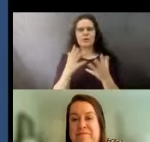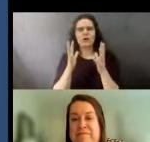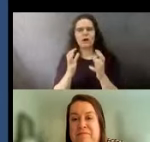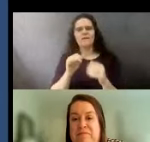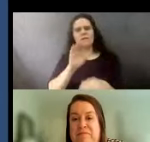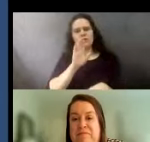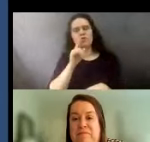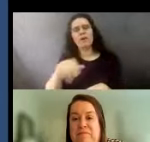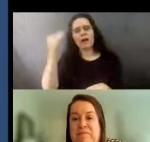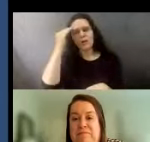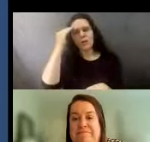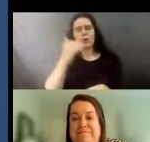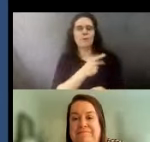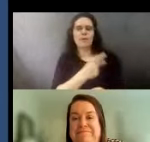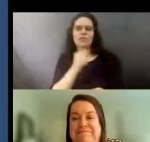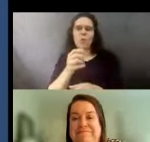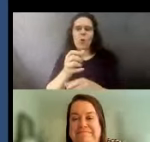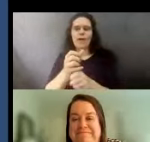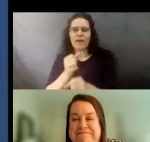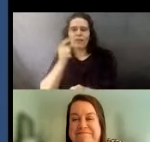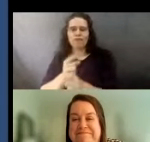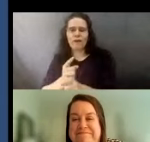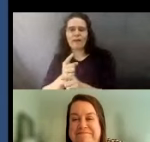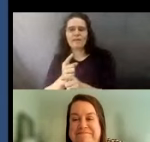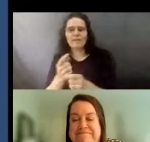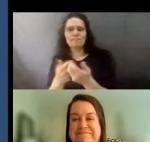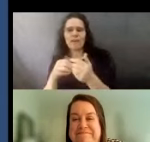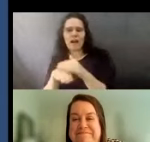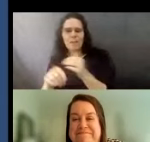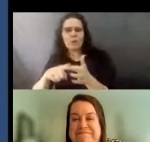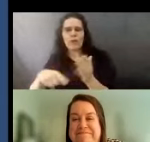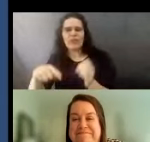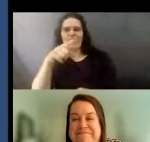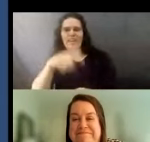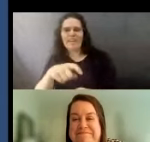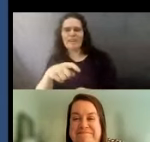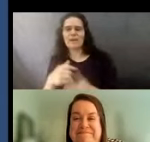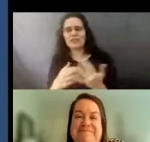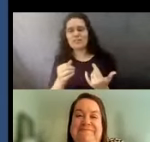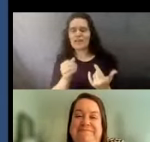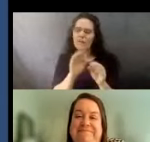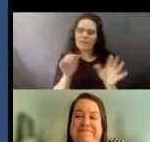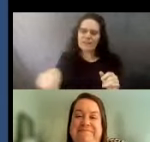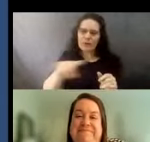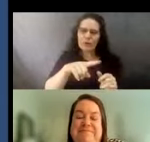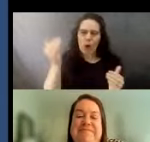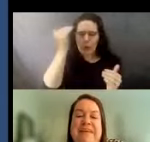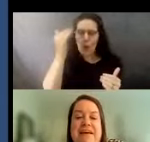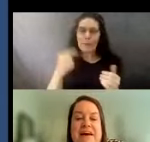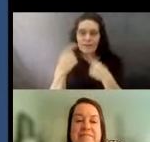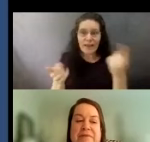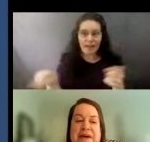And so obviously you're all here, but tell your colleagues to support their patients.